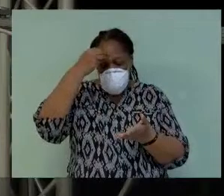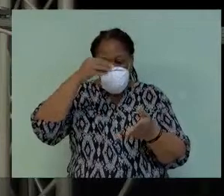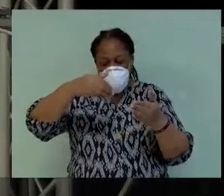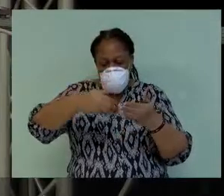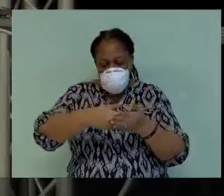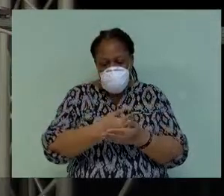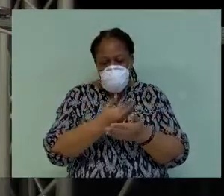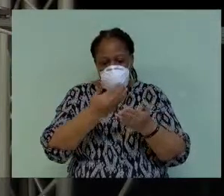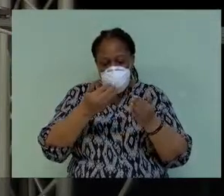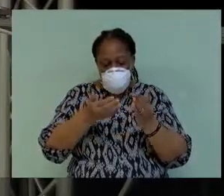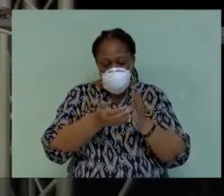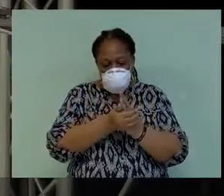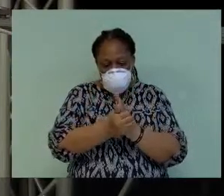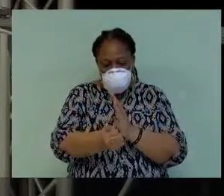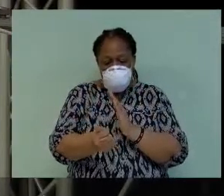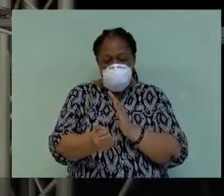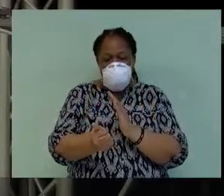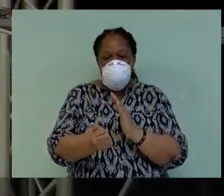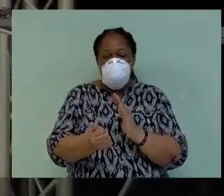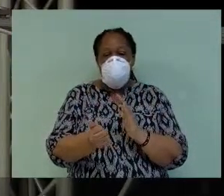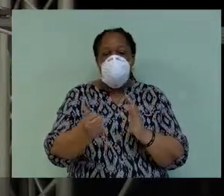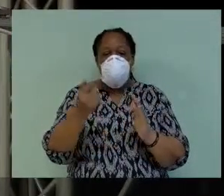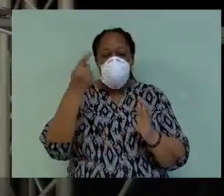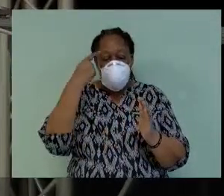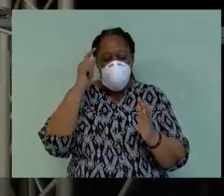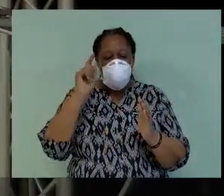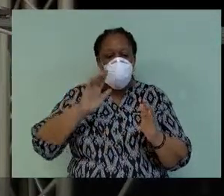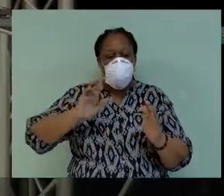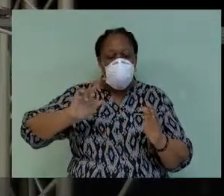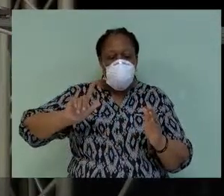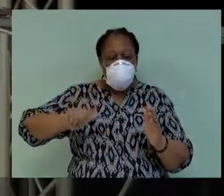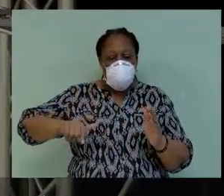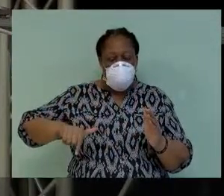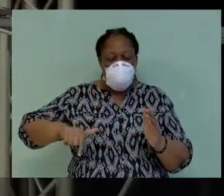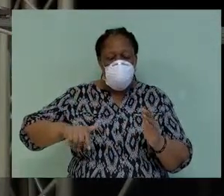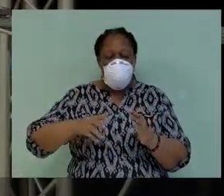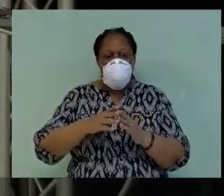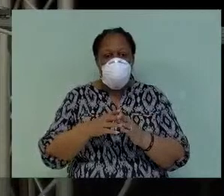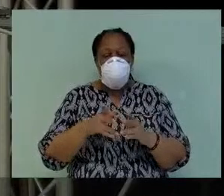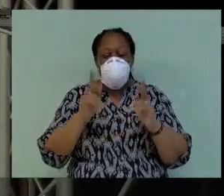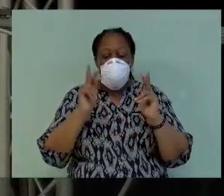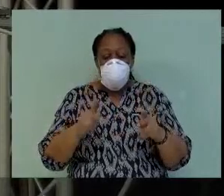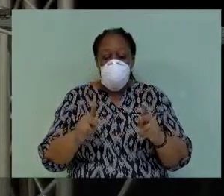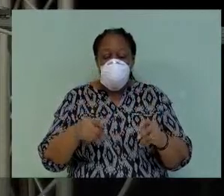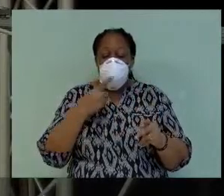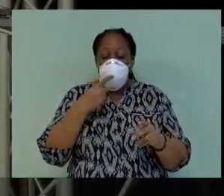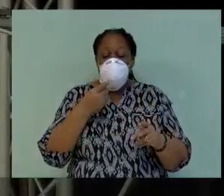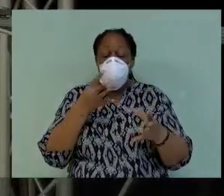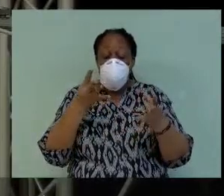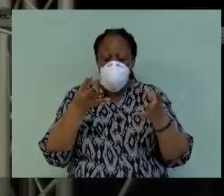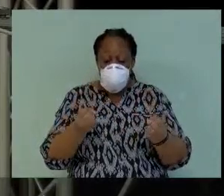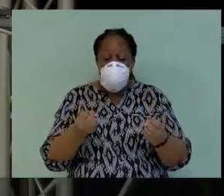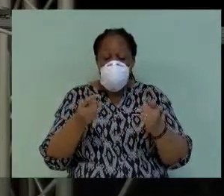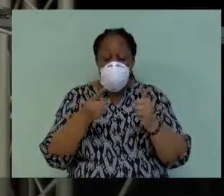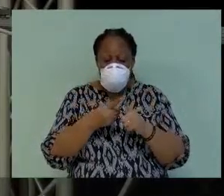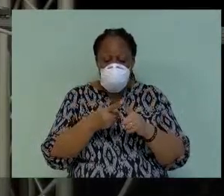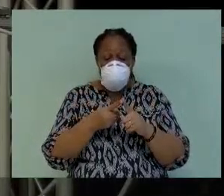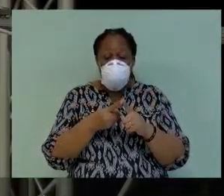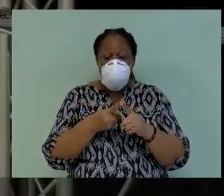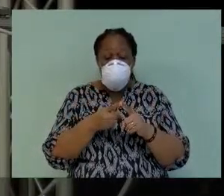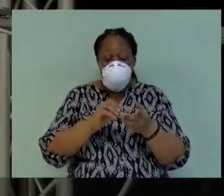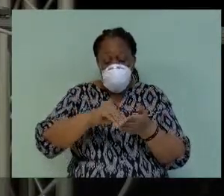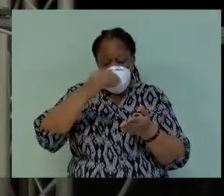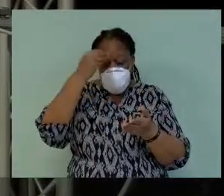or upgrade their existing skills. The individuals who are interested can